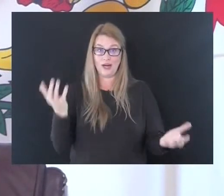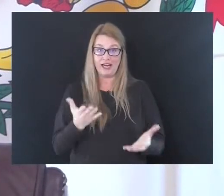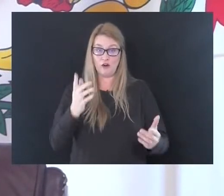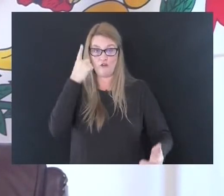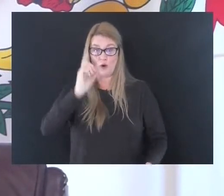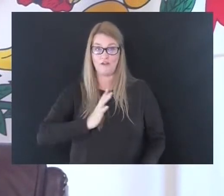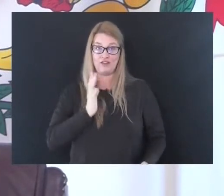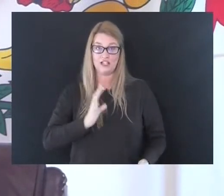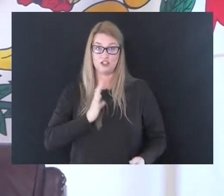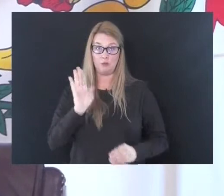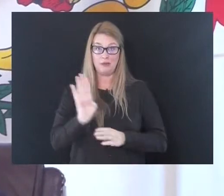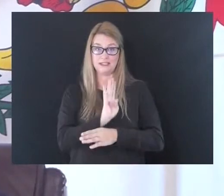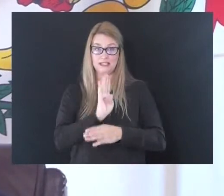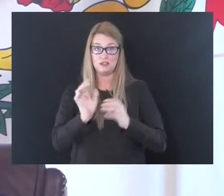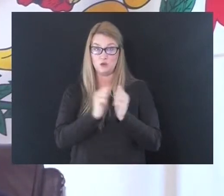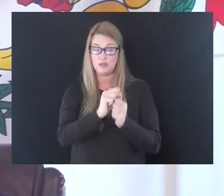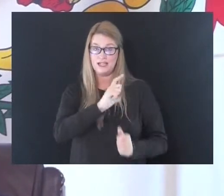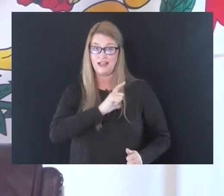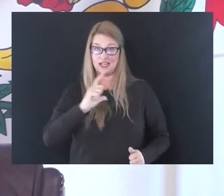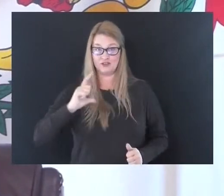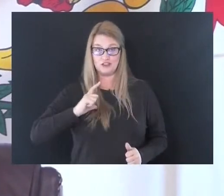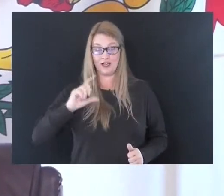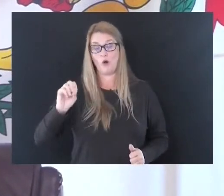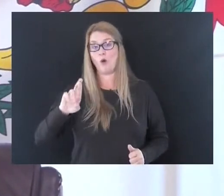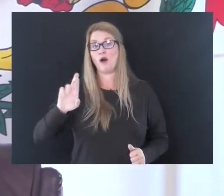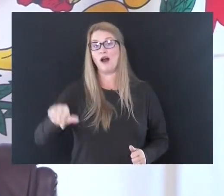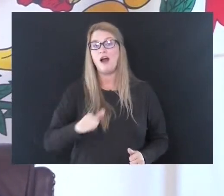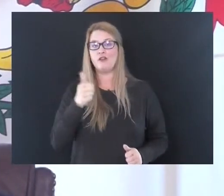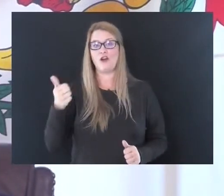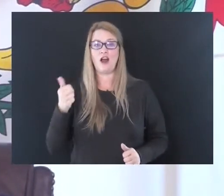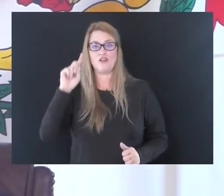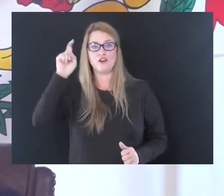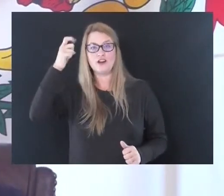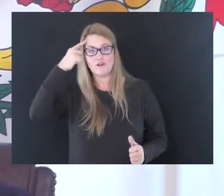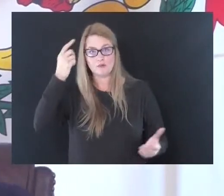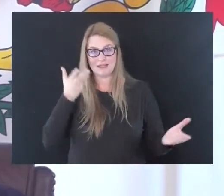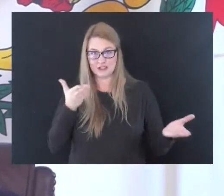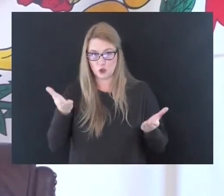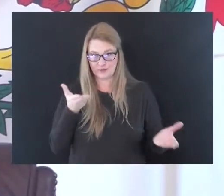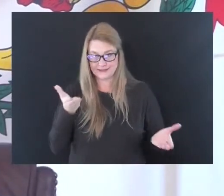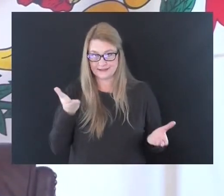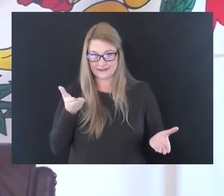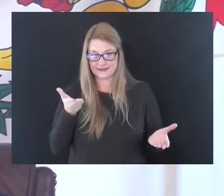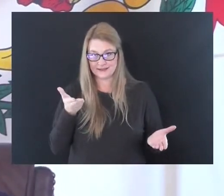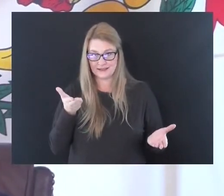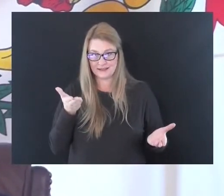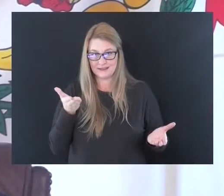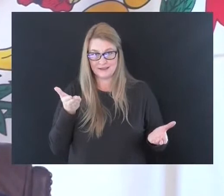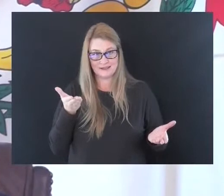official business with the legislature or with other government services. But